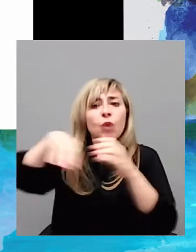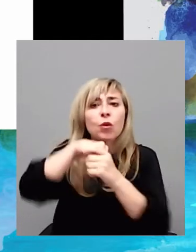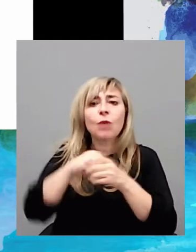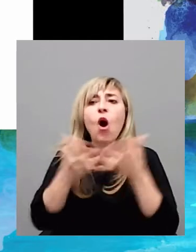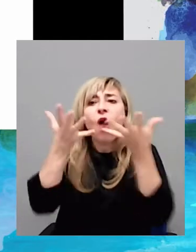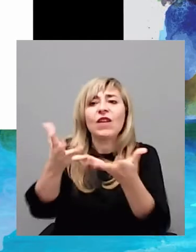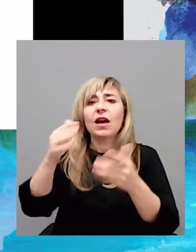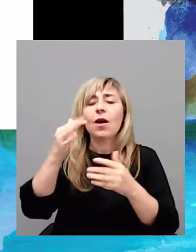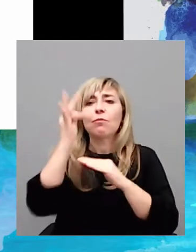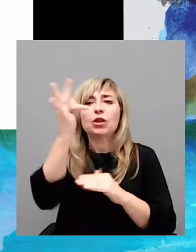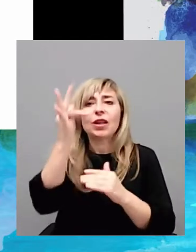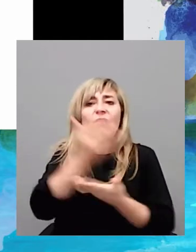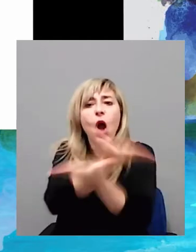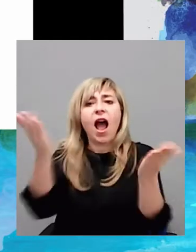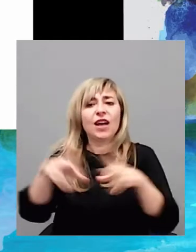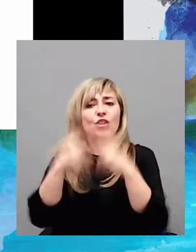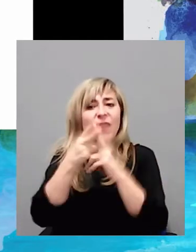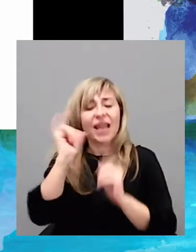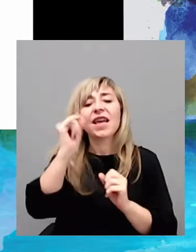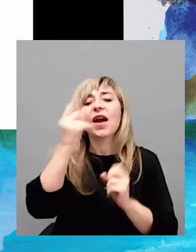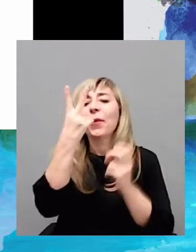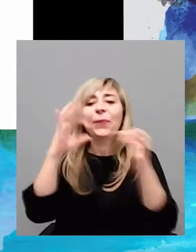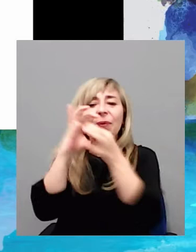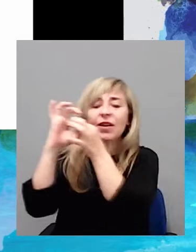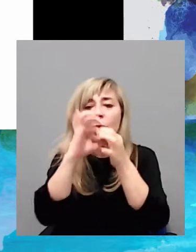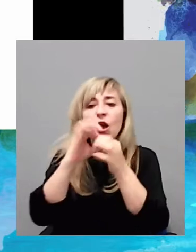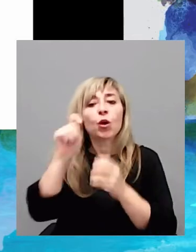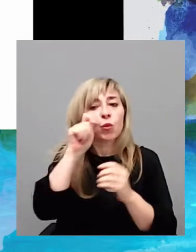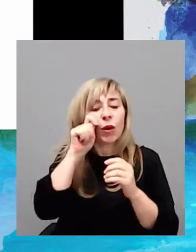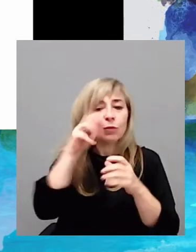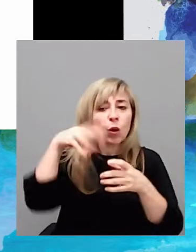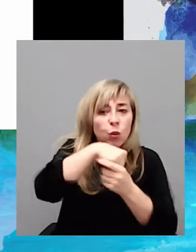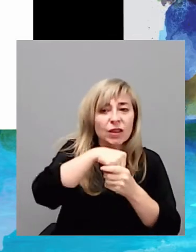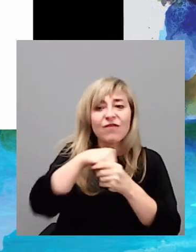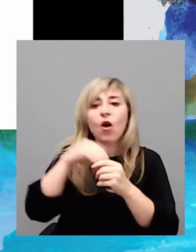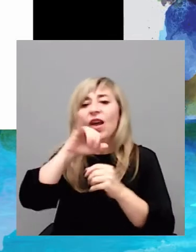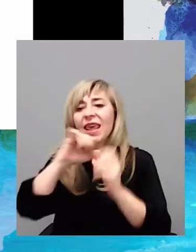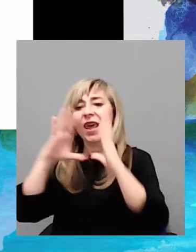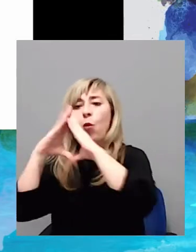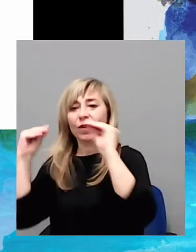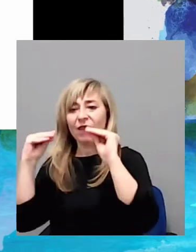to society. We also study the inclusive tourism and university